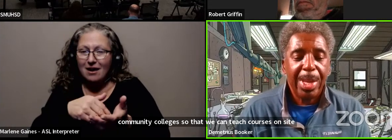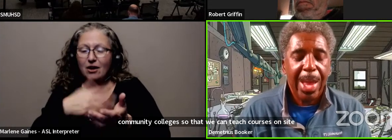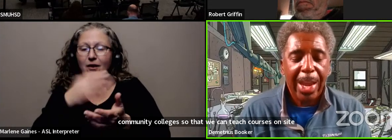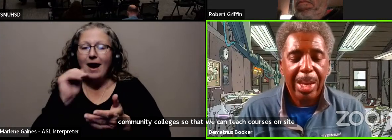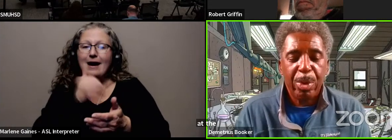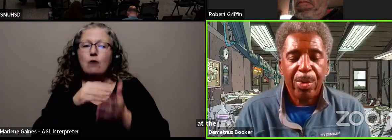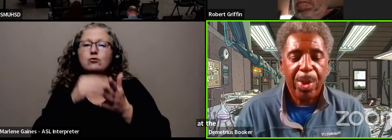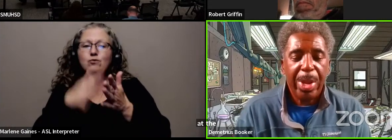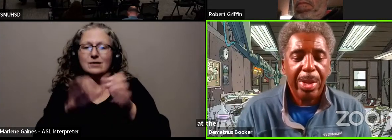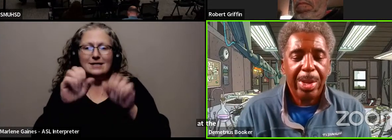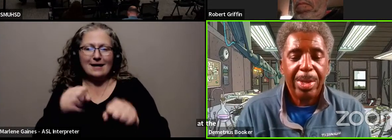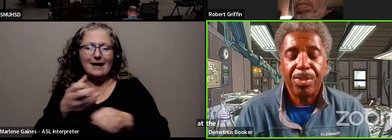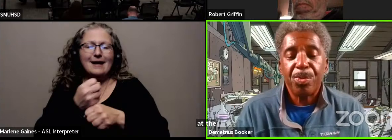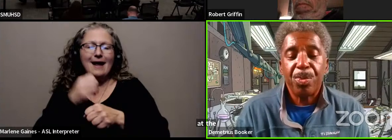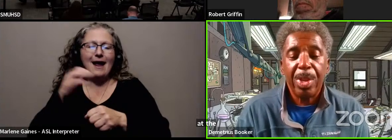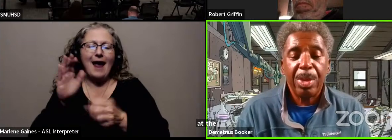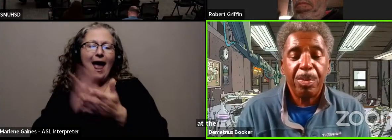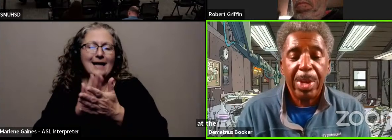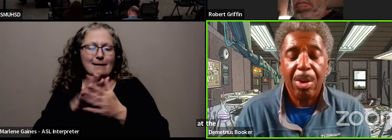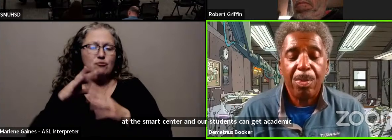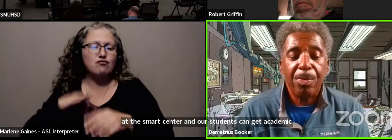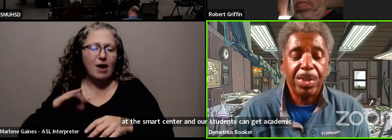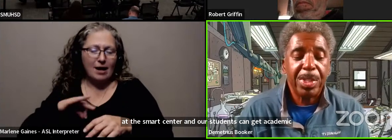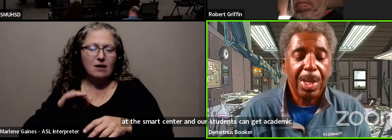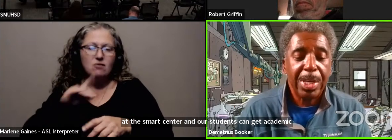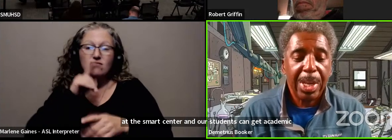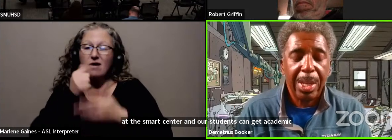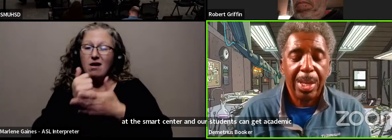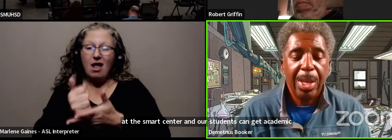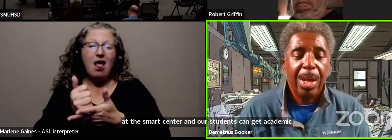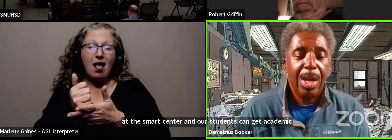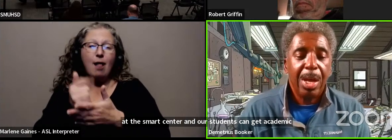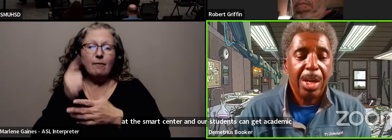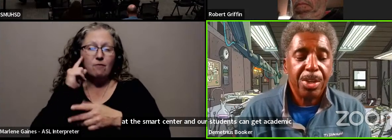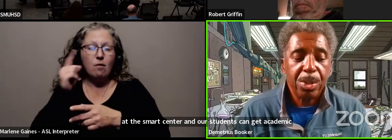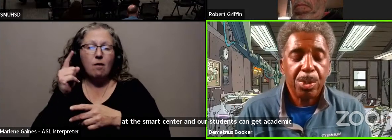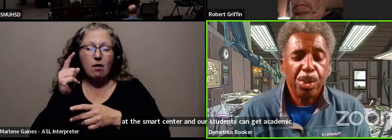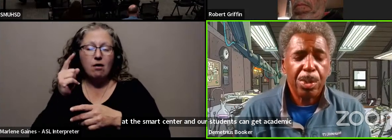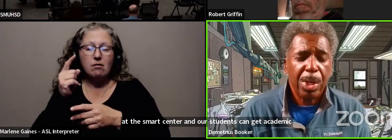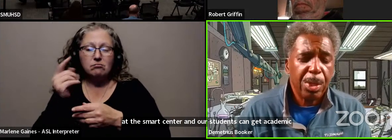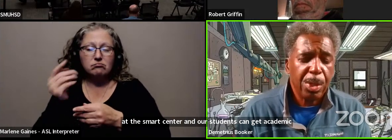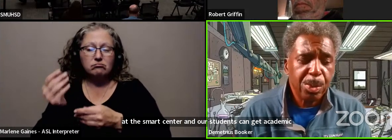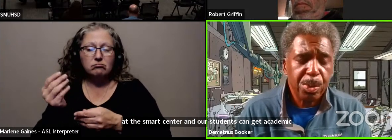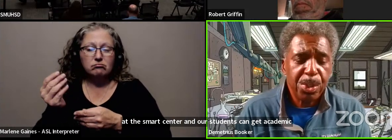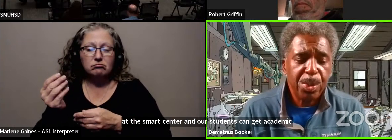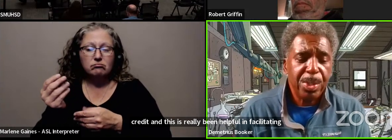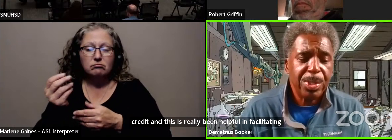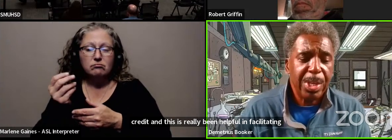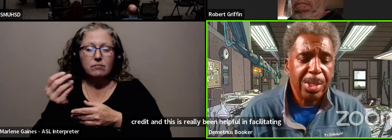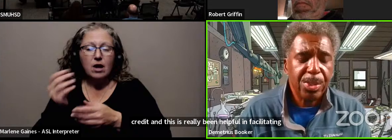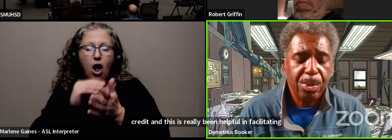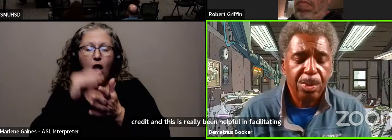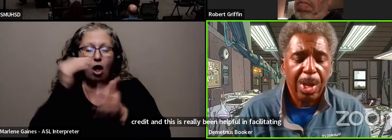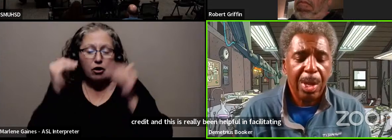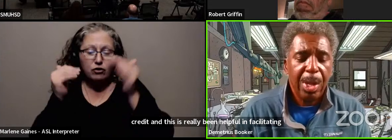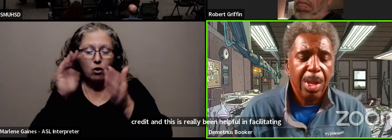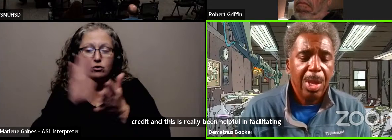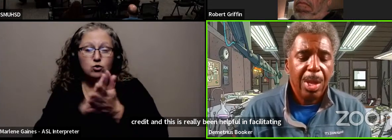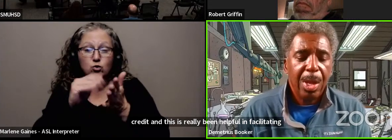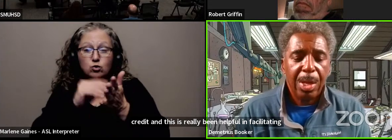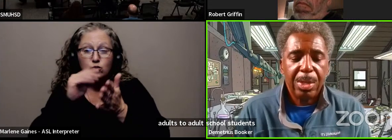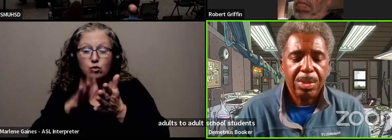students can get academic credit. And this has really been helpful in facilitating adult school students into